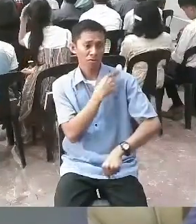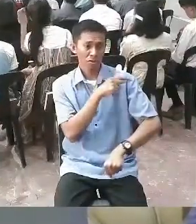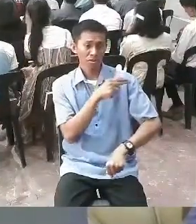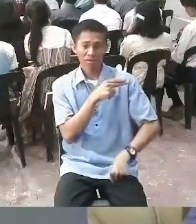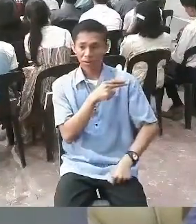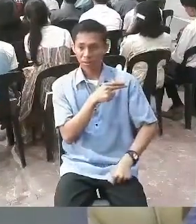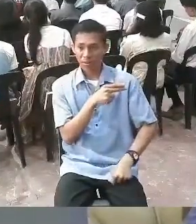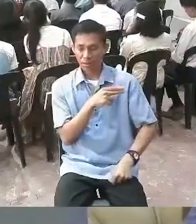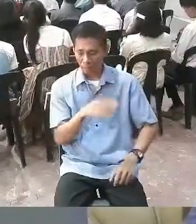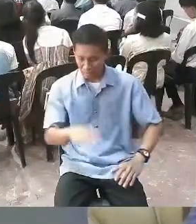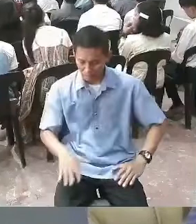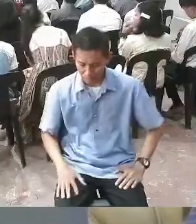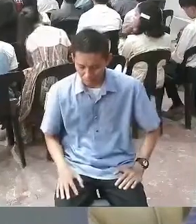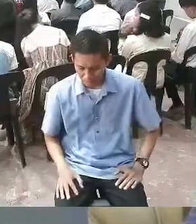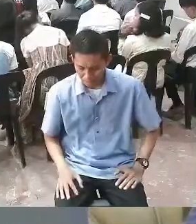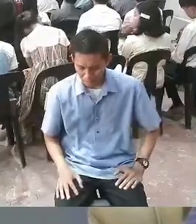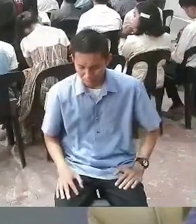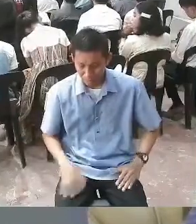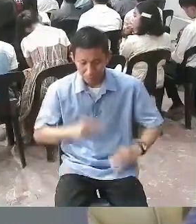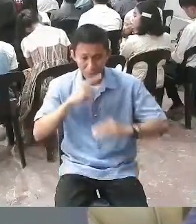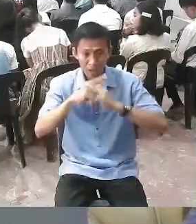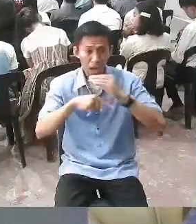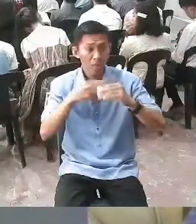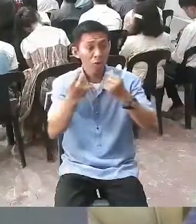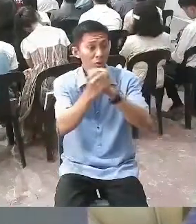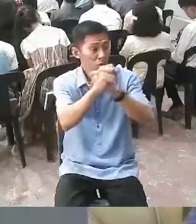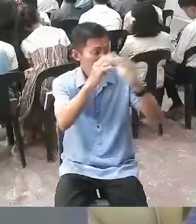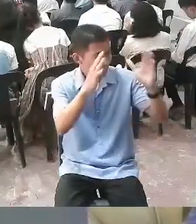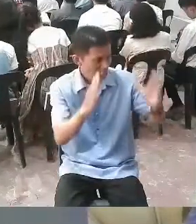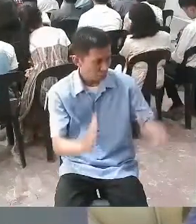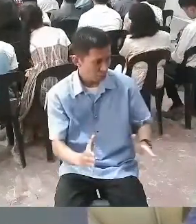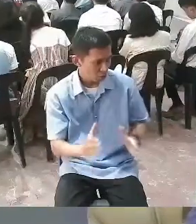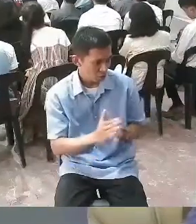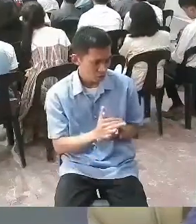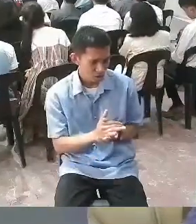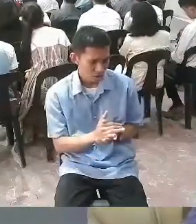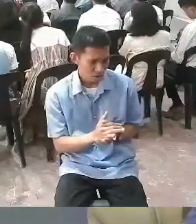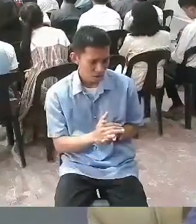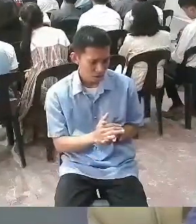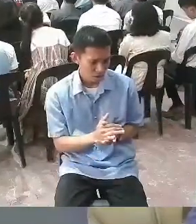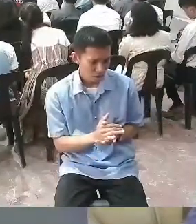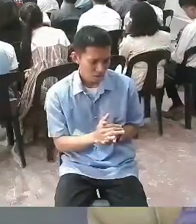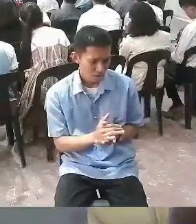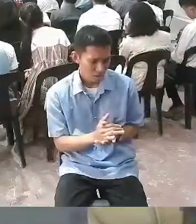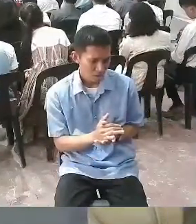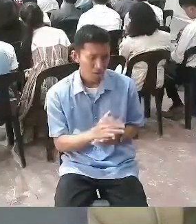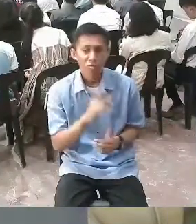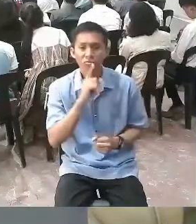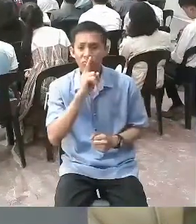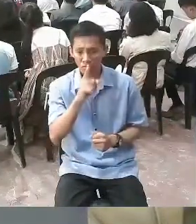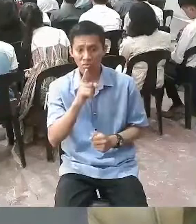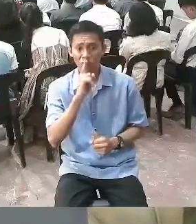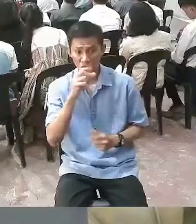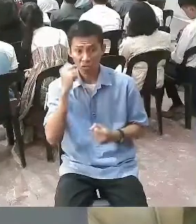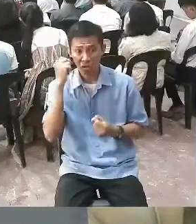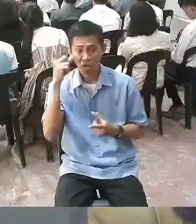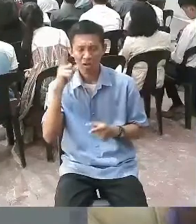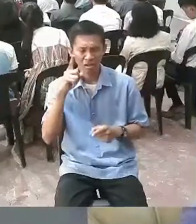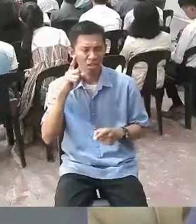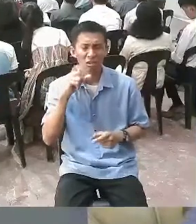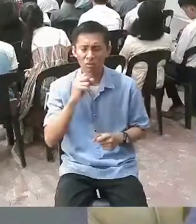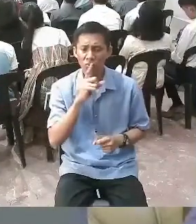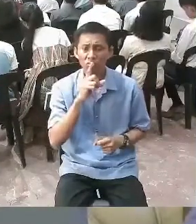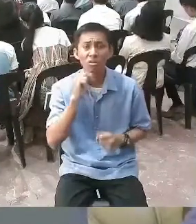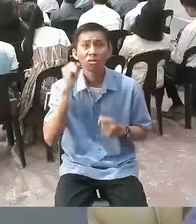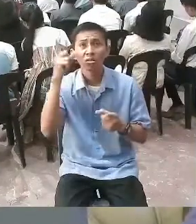very mixed up about salvation, okay? And I really didn't understand